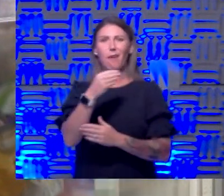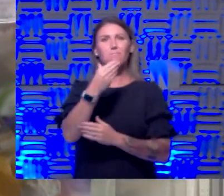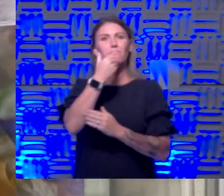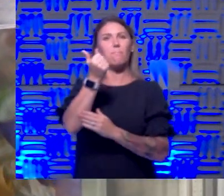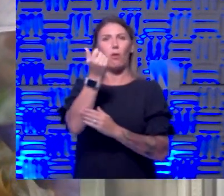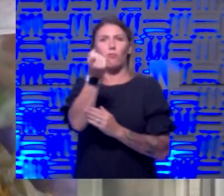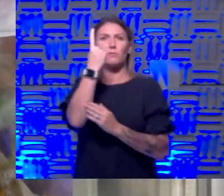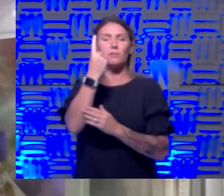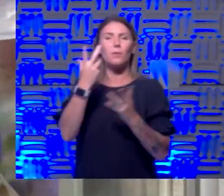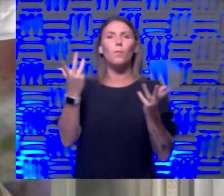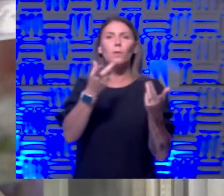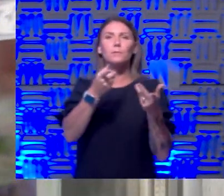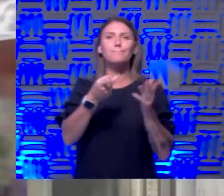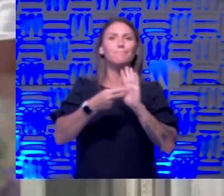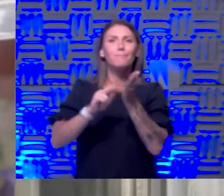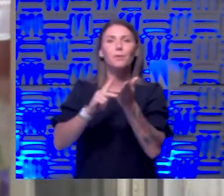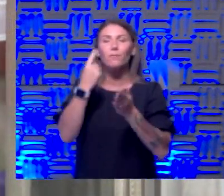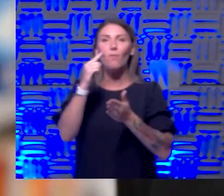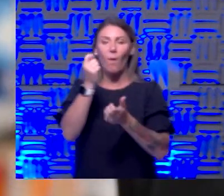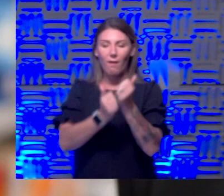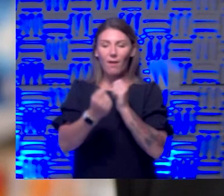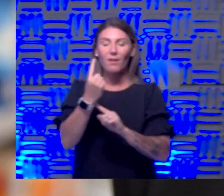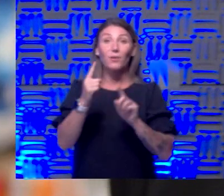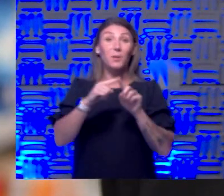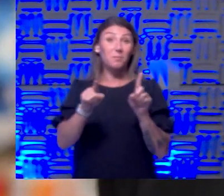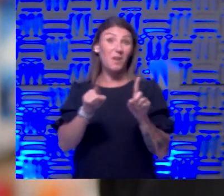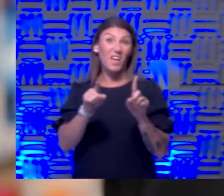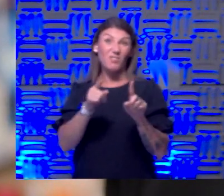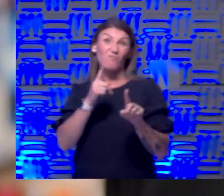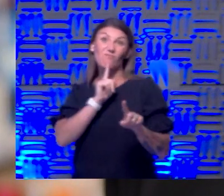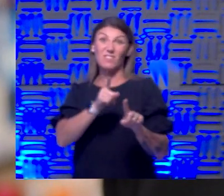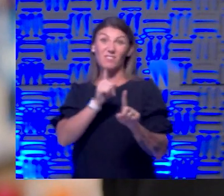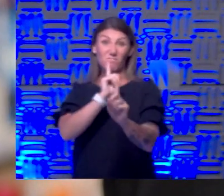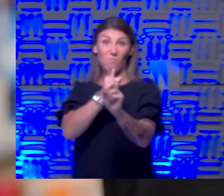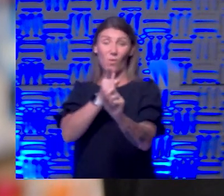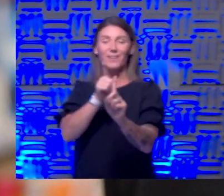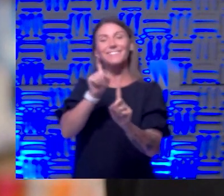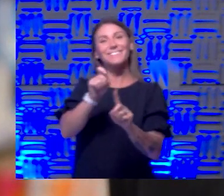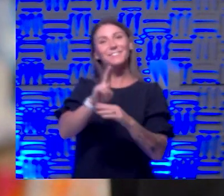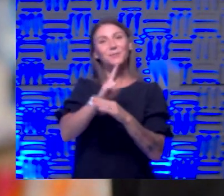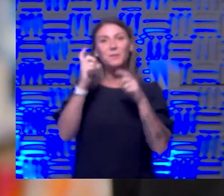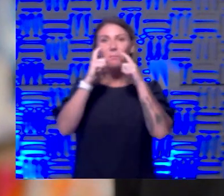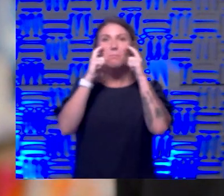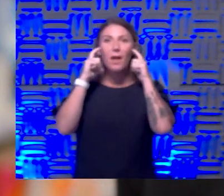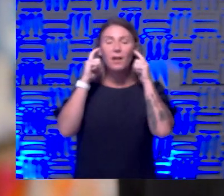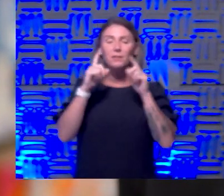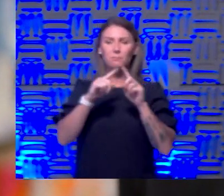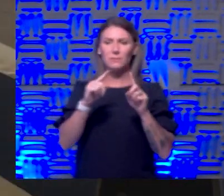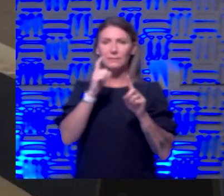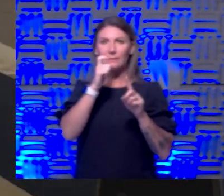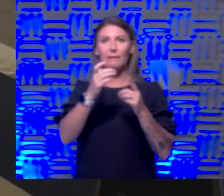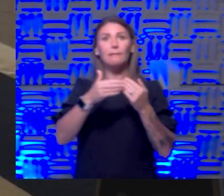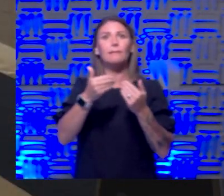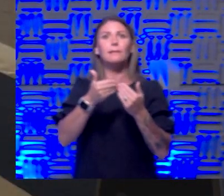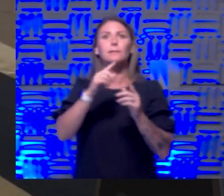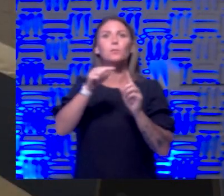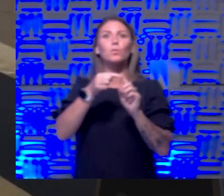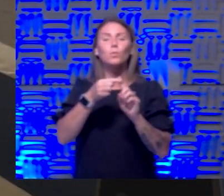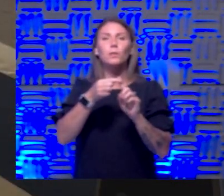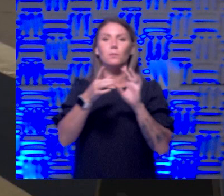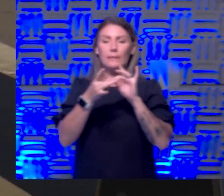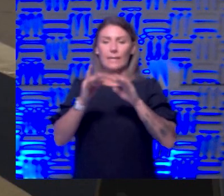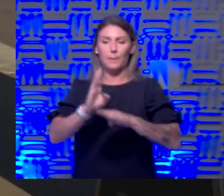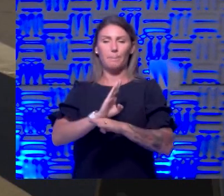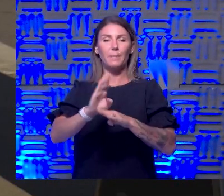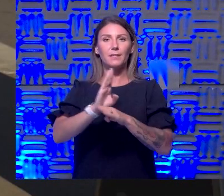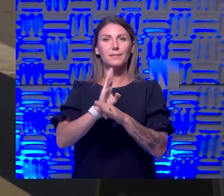that is going to mean for all of us. But in short, you need to wear a mask. But it's really not that easy when it comes to businesses.